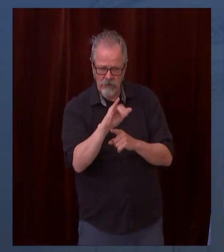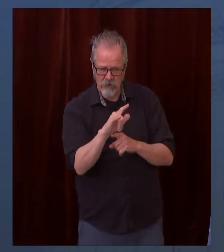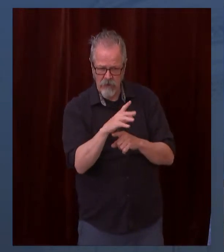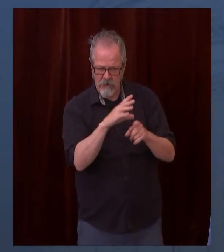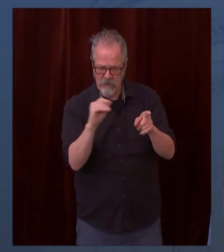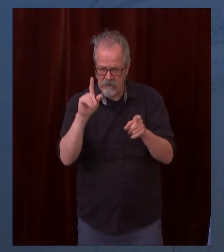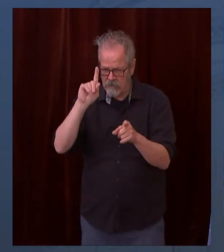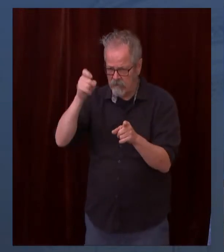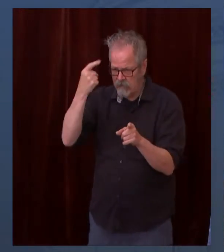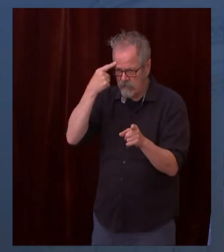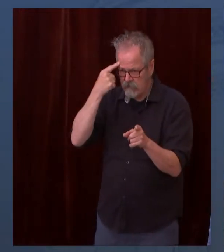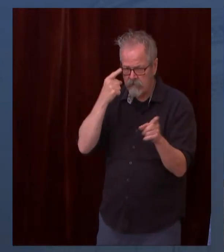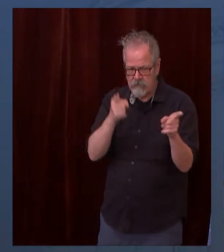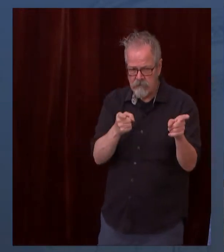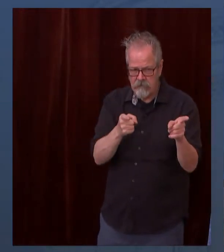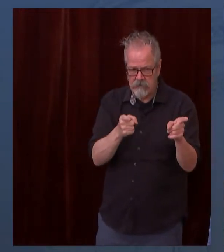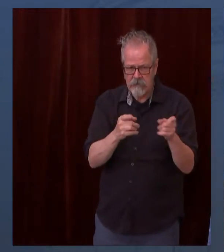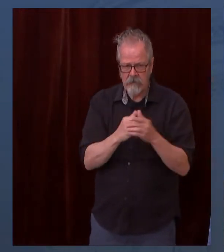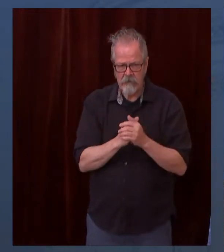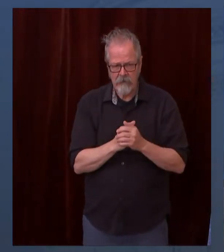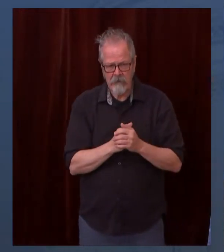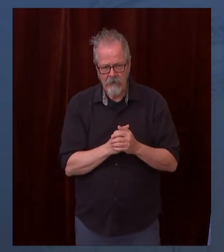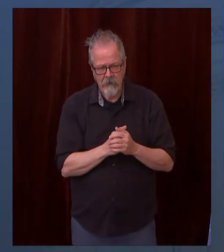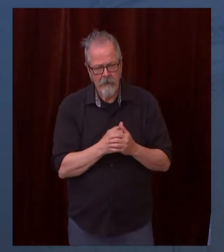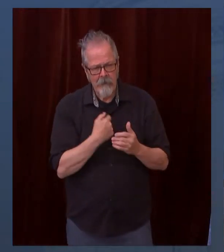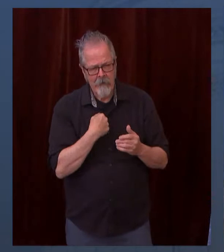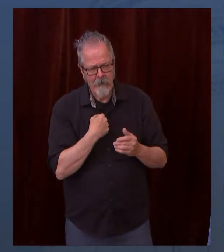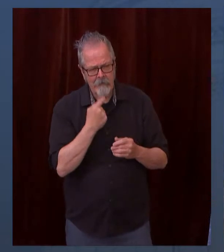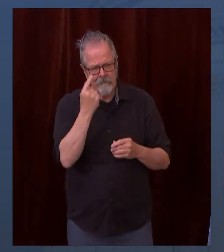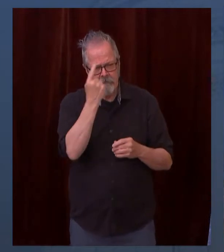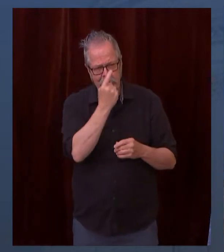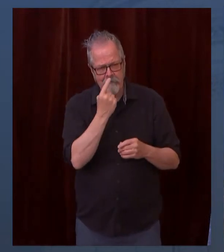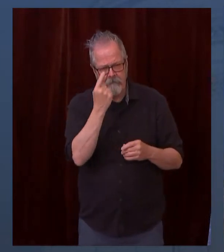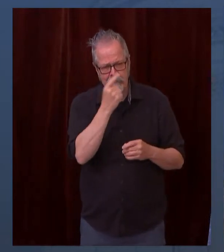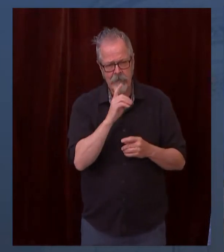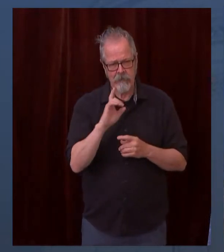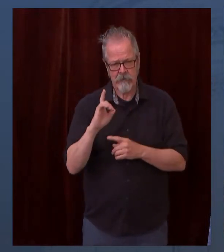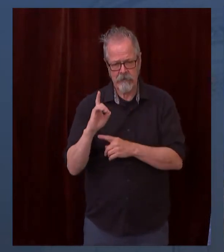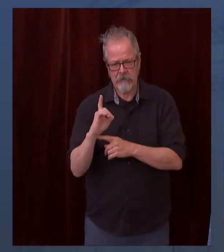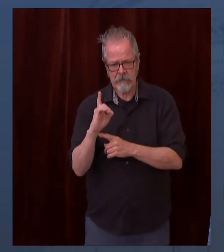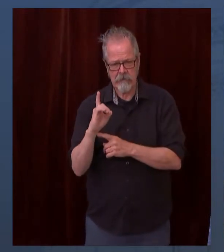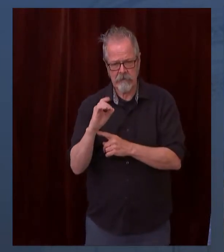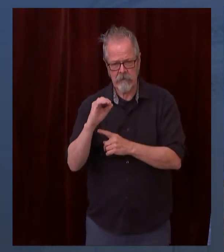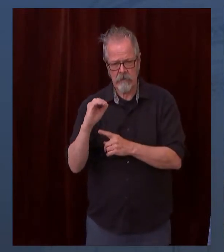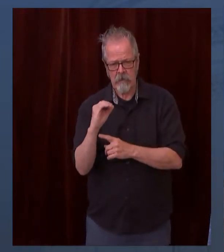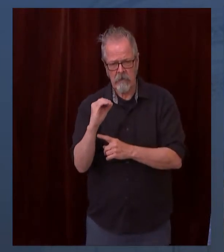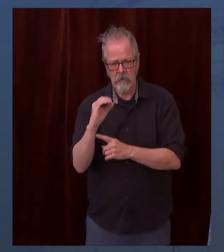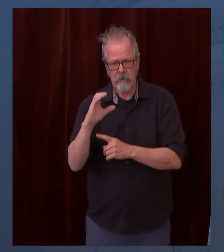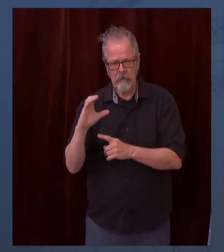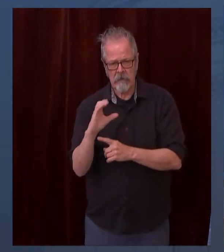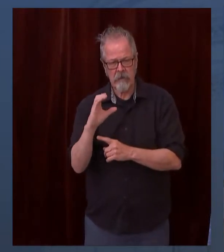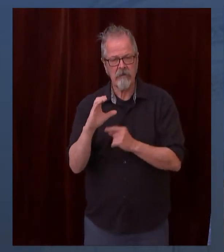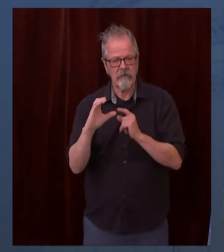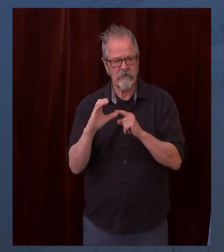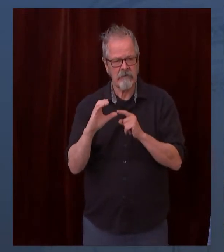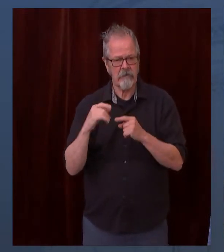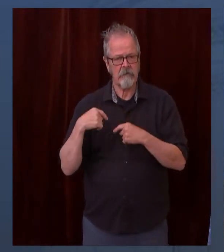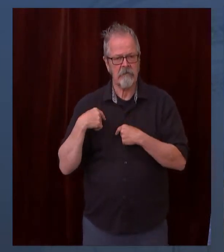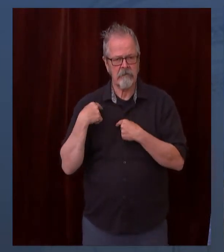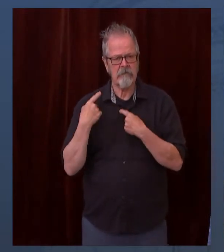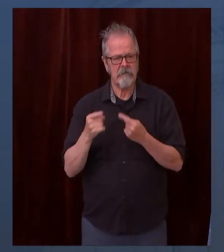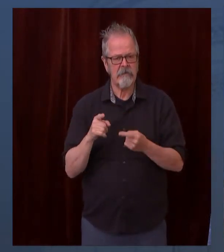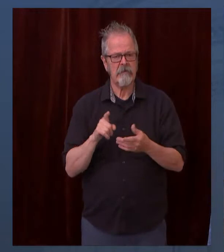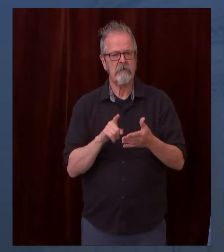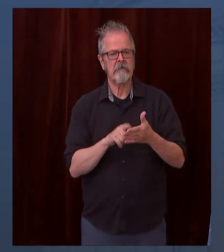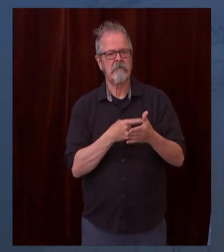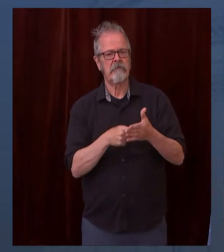wondering, new secretary, DOC has been mentioned, has been heavily criticized and been under a lot of scrutiny for